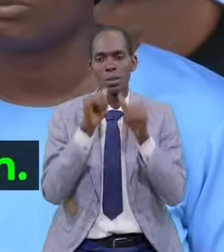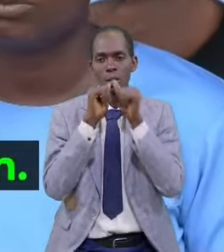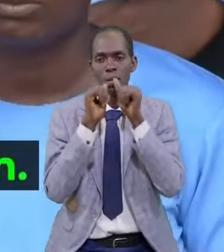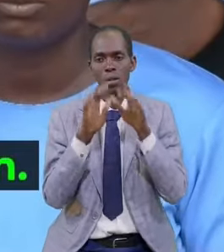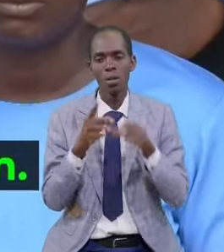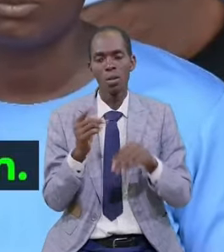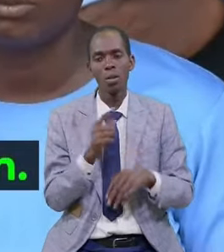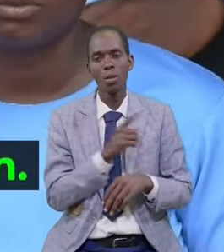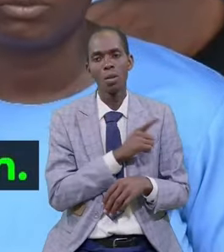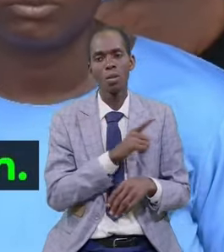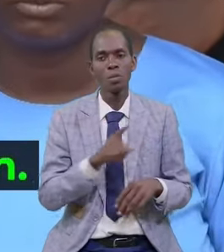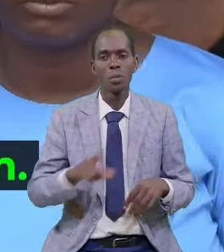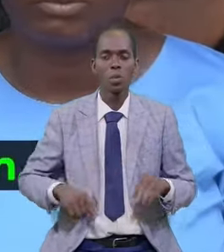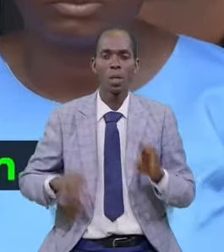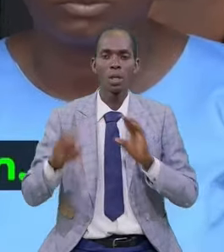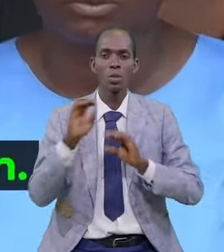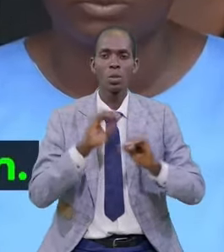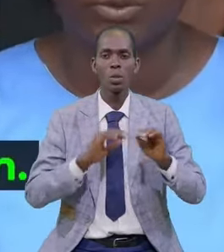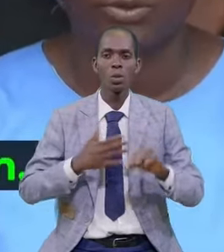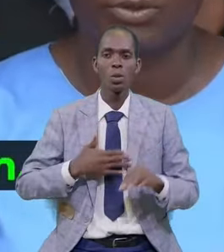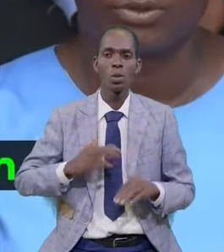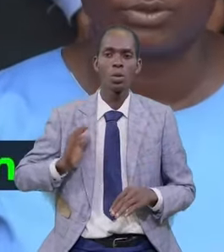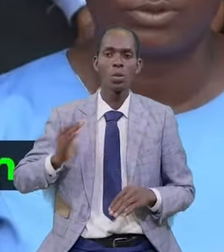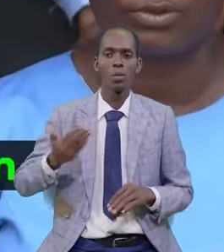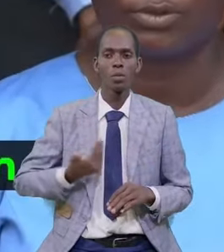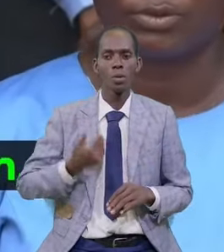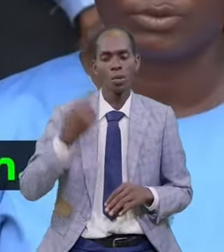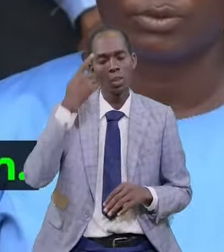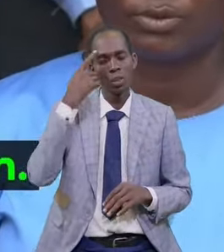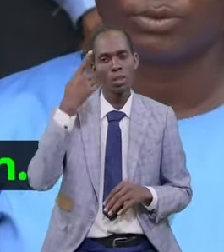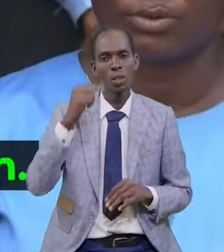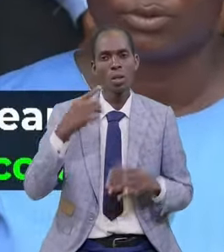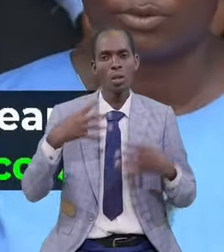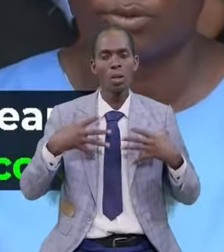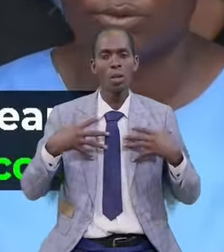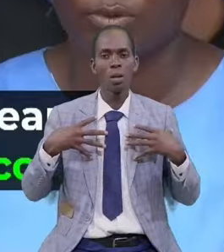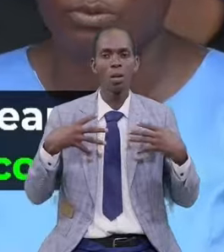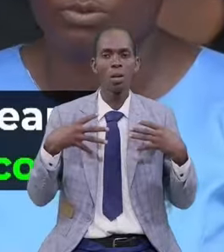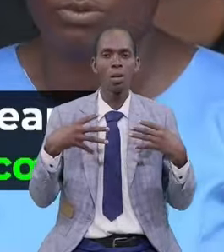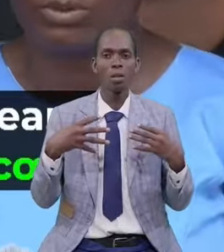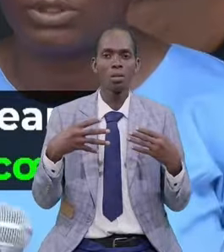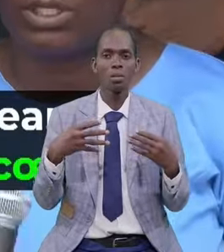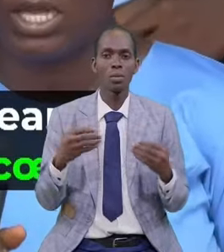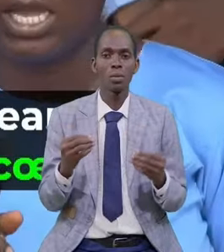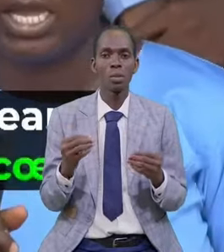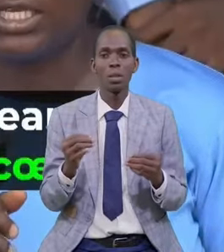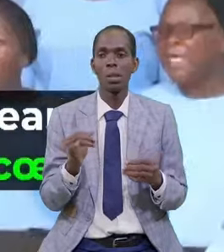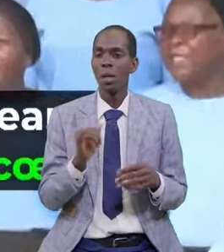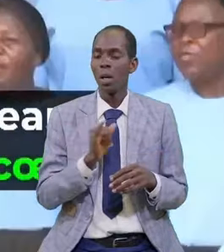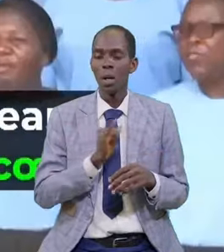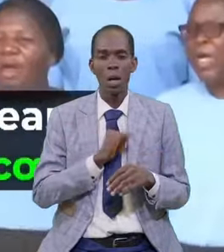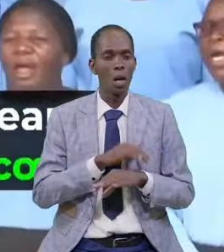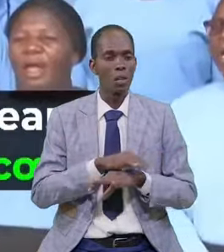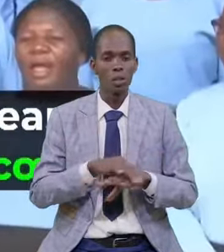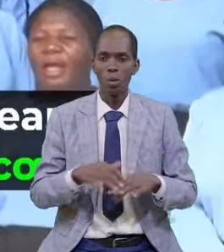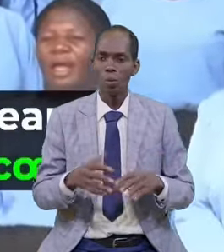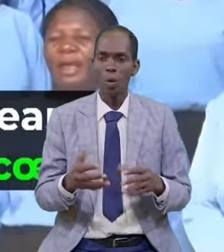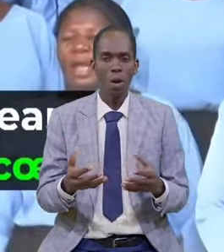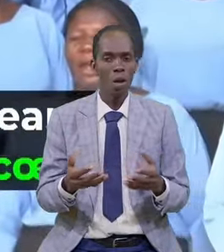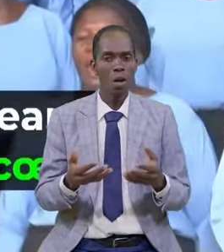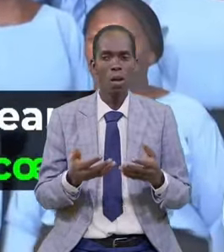Lord oh my Soul For the Cure I don't want I don't